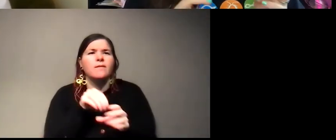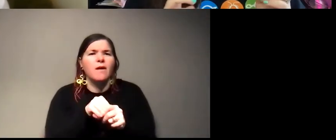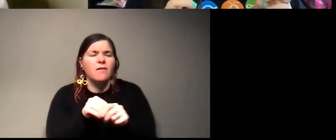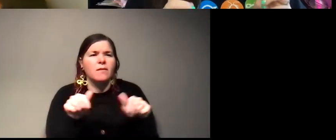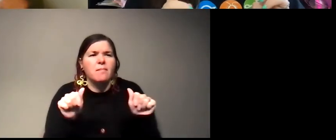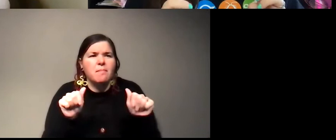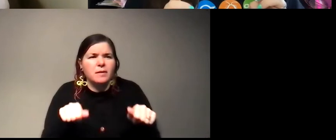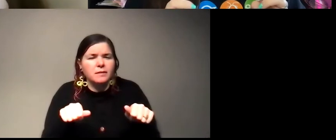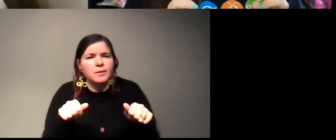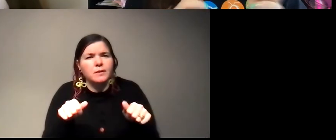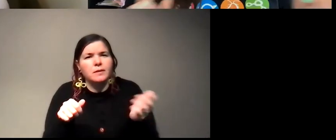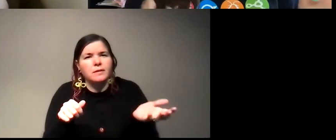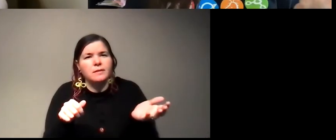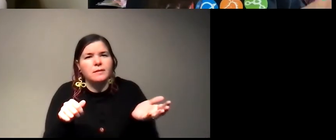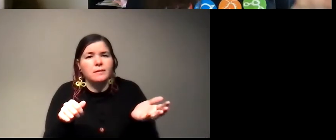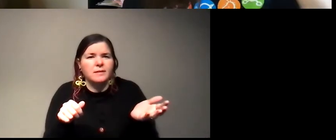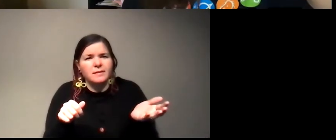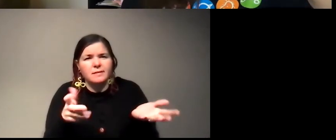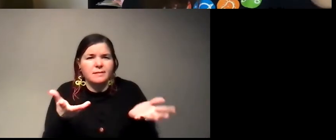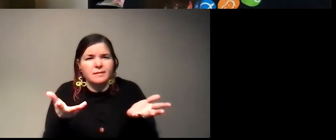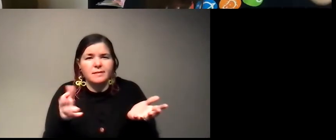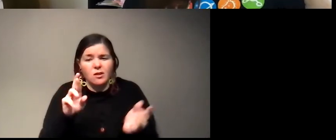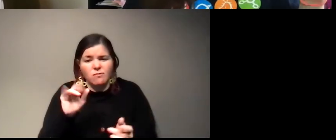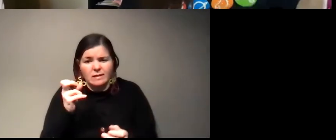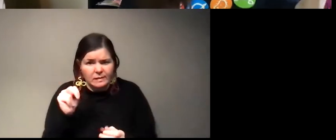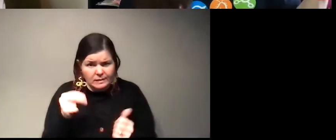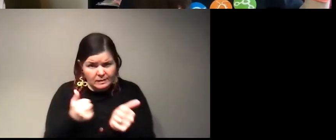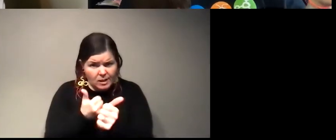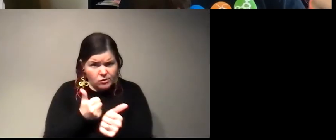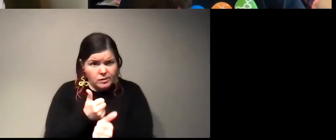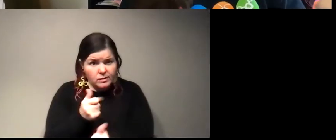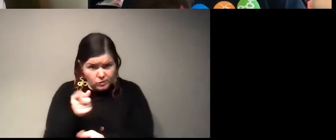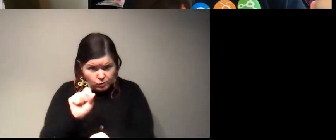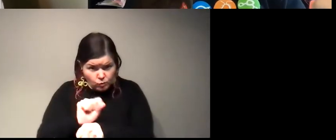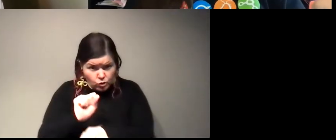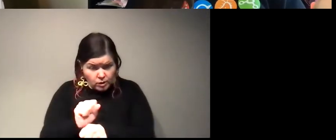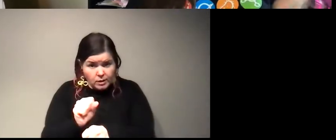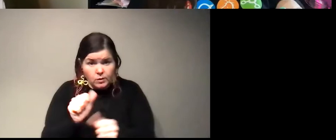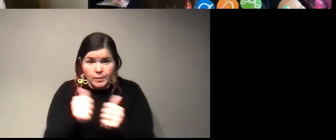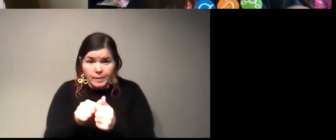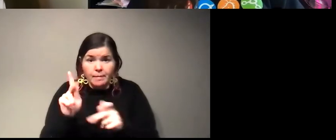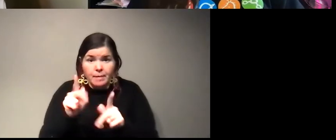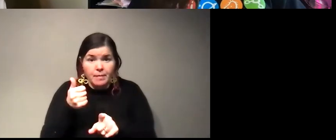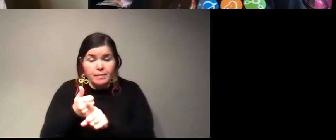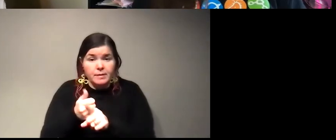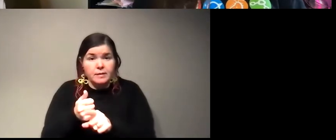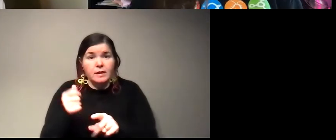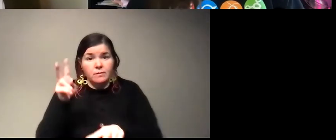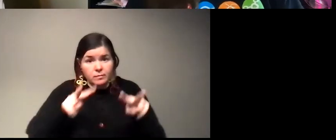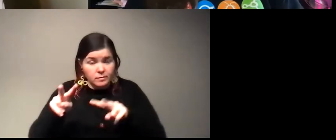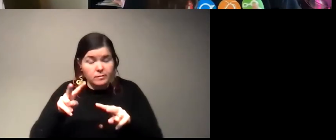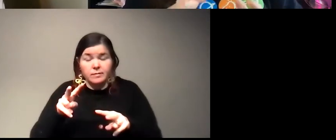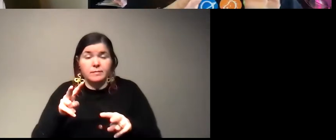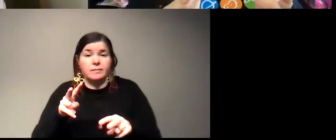potential like that ricin, were you working with people who were looking for criminals, or